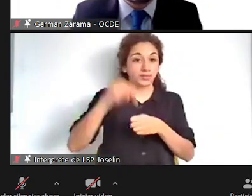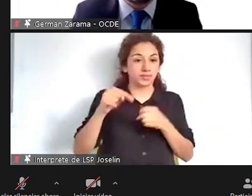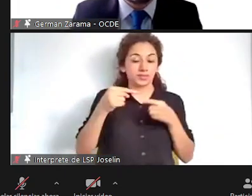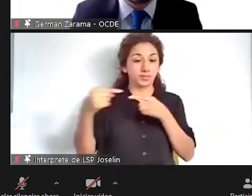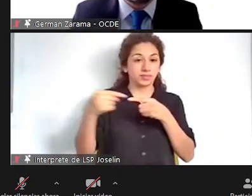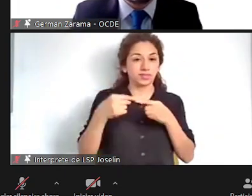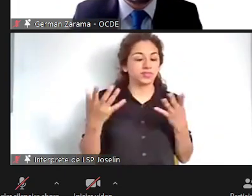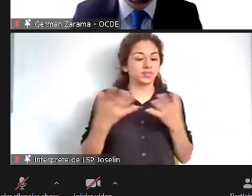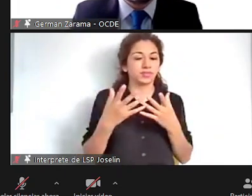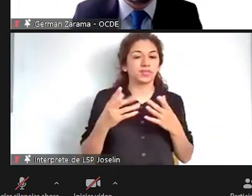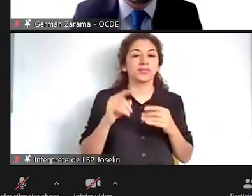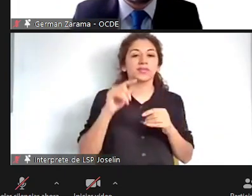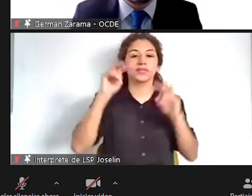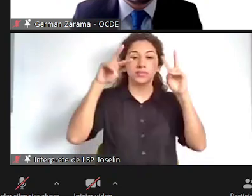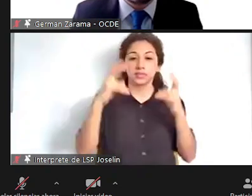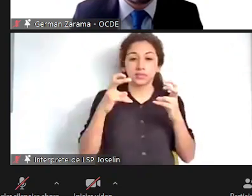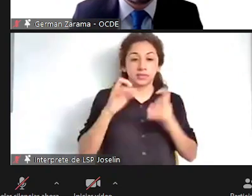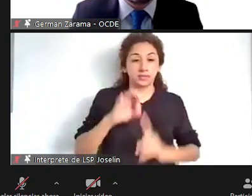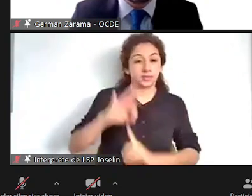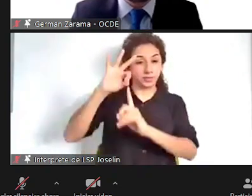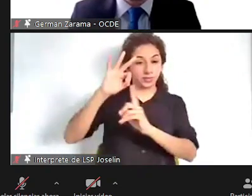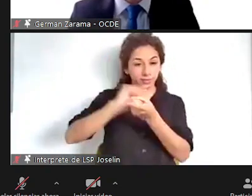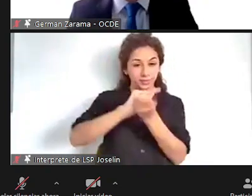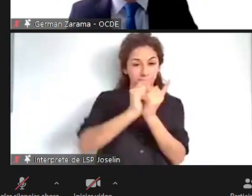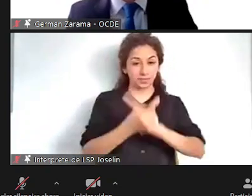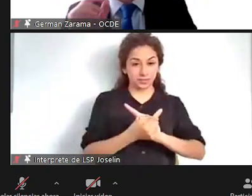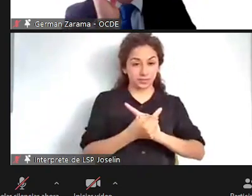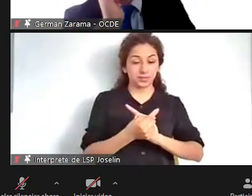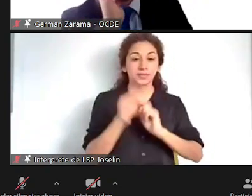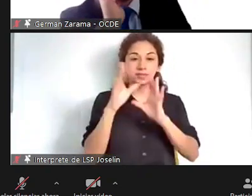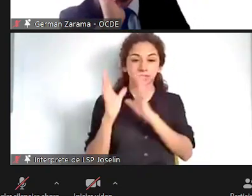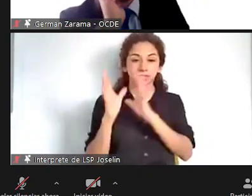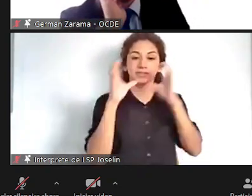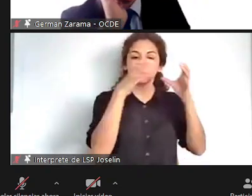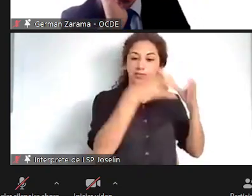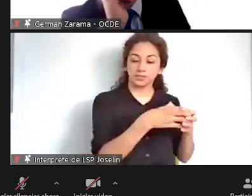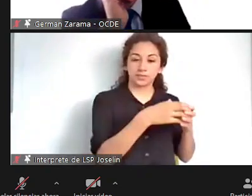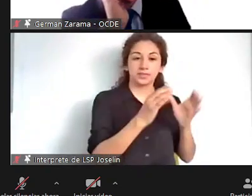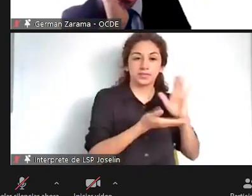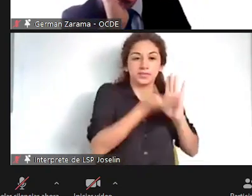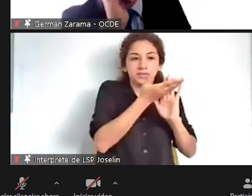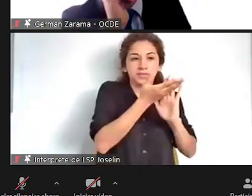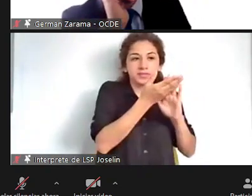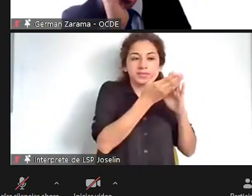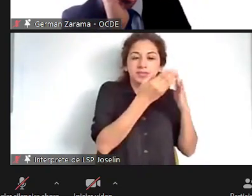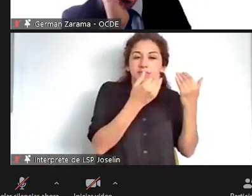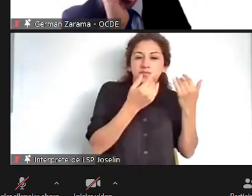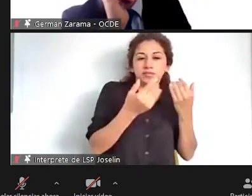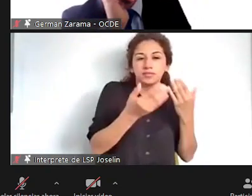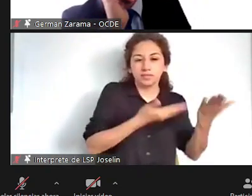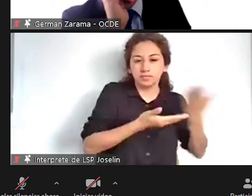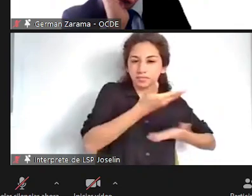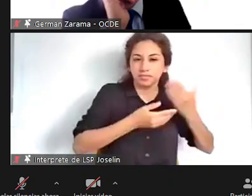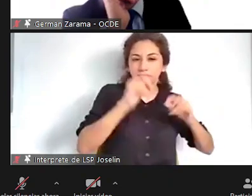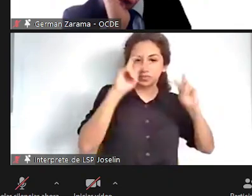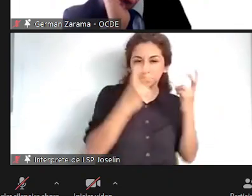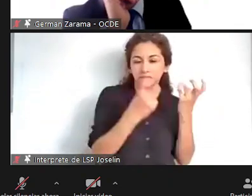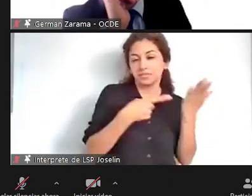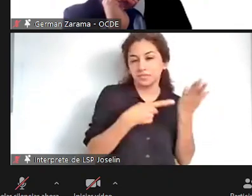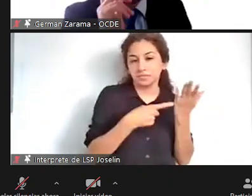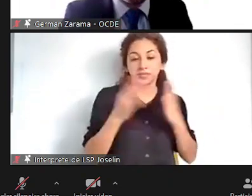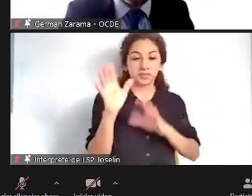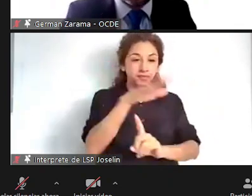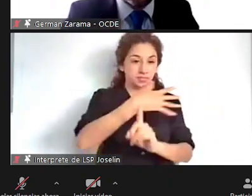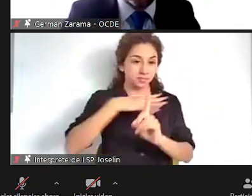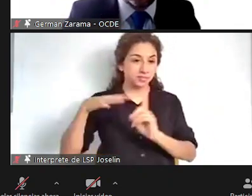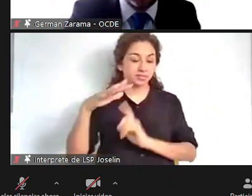used within that structure and the competitiveness shows that the specialization pattern can change and can lead to sectors that are a little bit more dynamic both